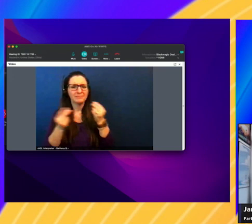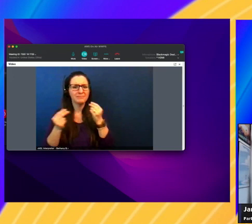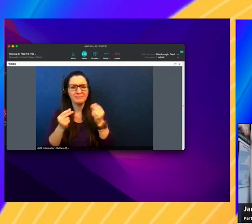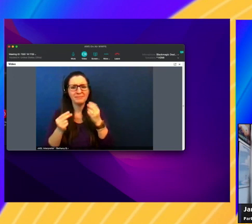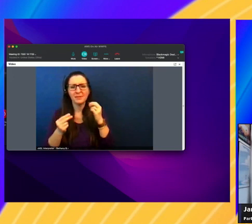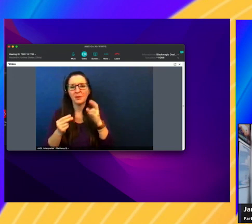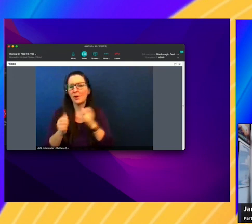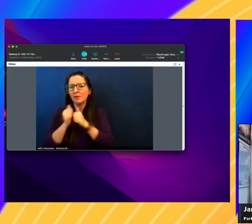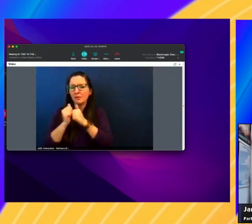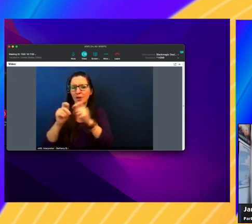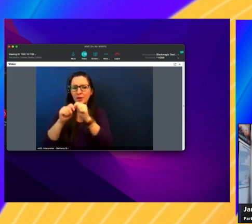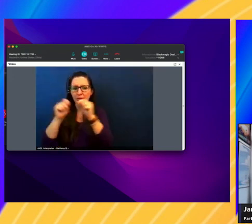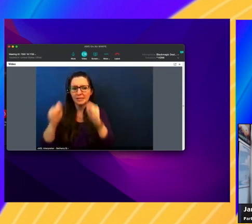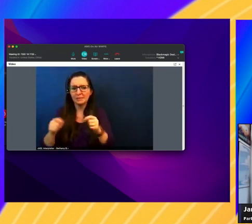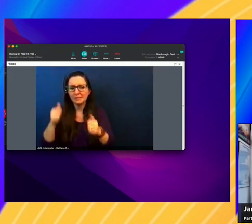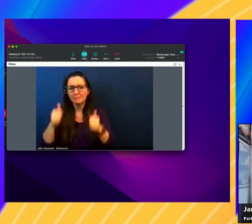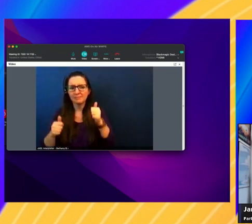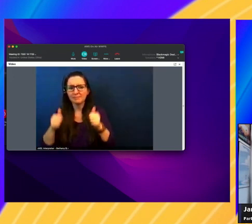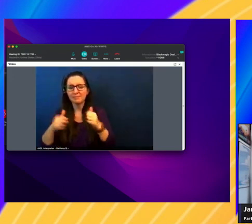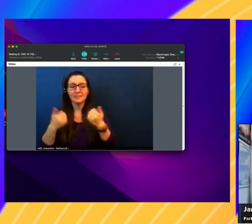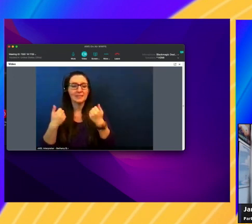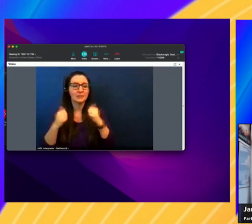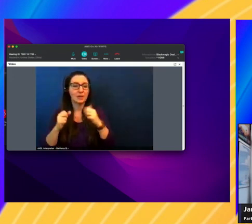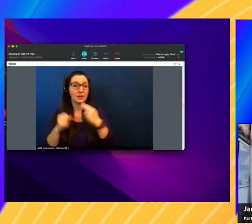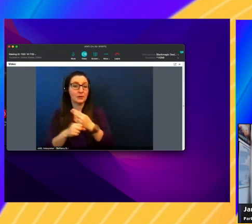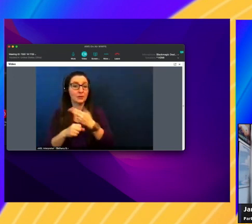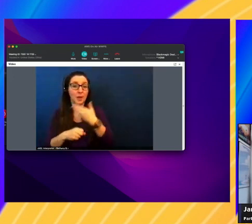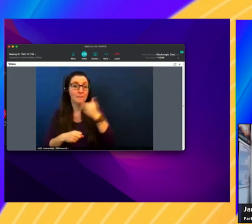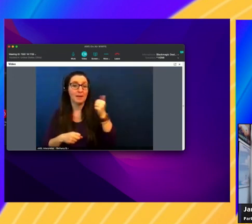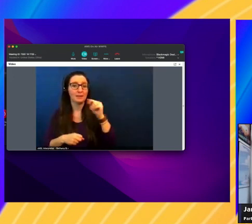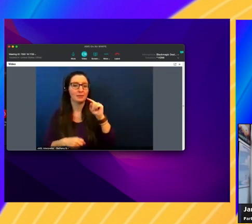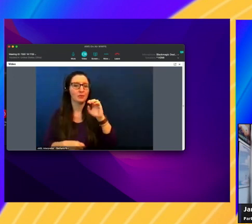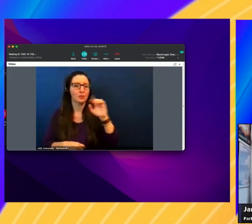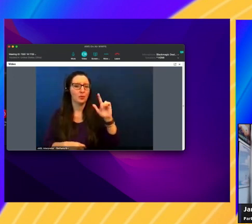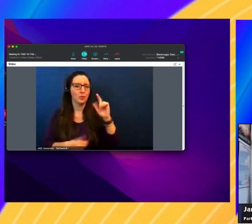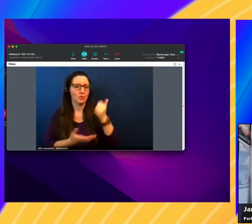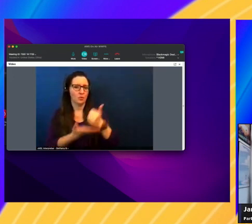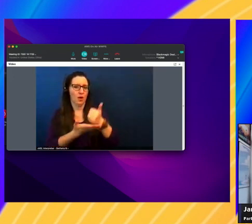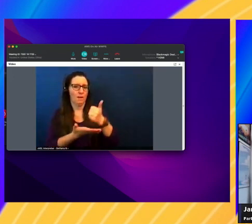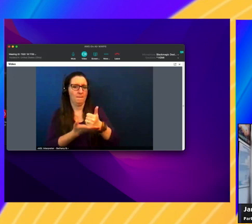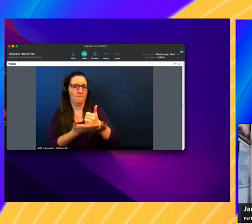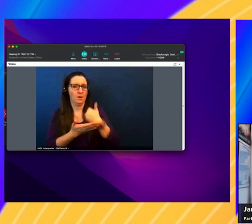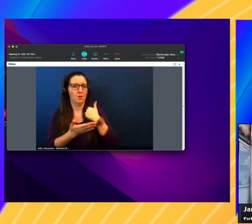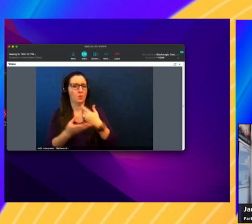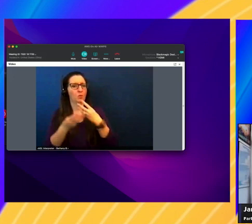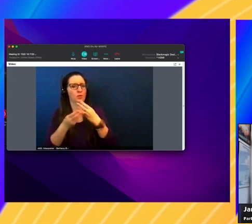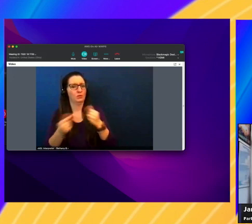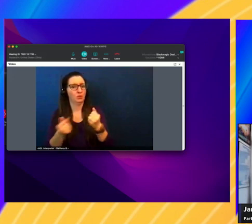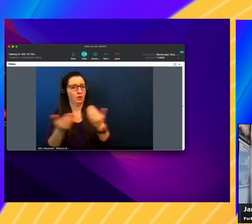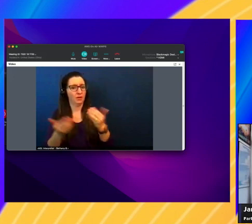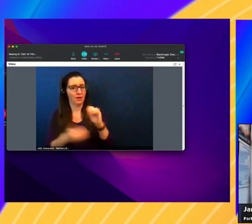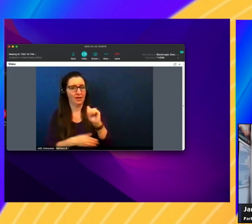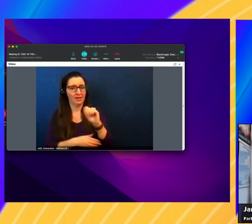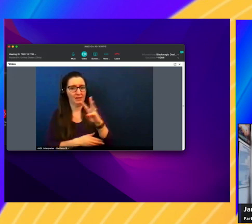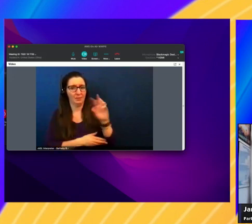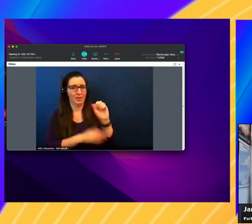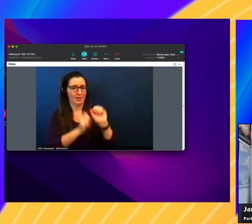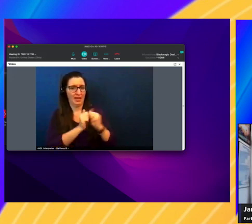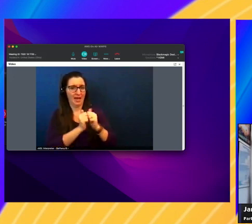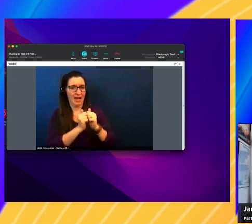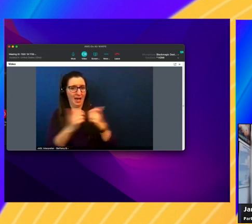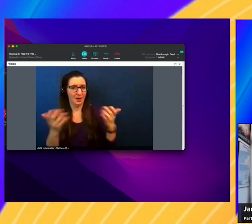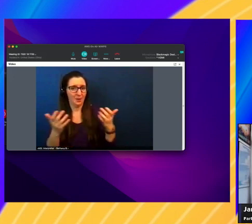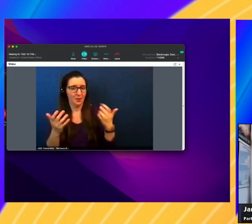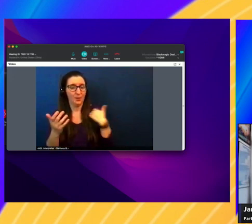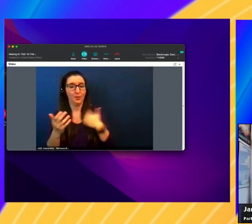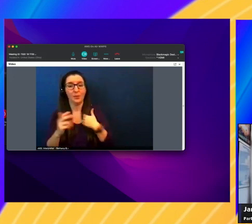trying to implement the best tools for the job. So, how do we solve that at AWS? Well, we start with our